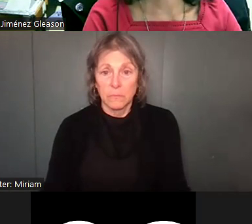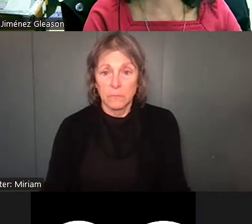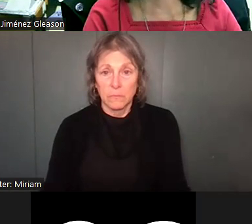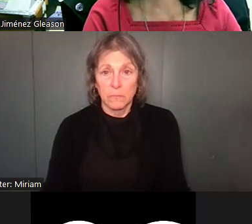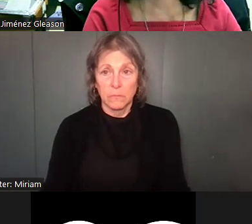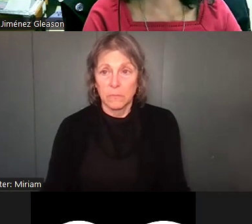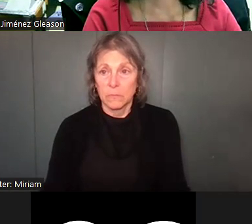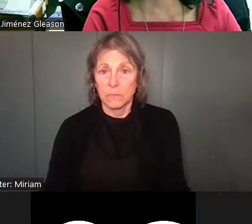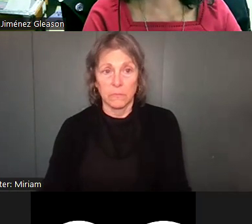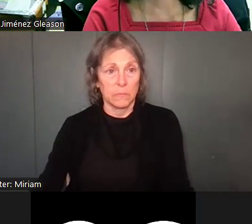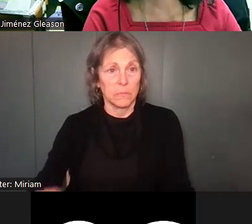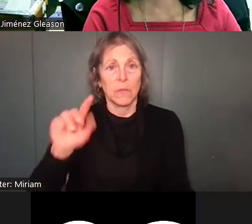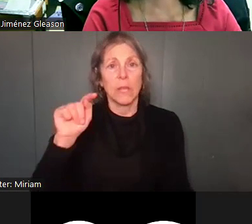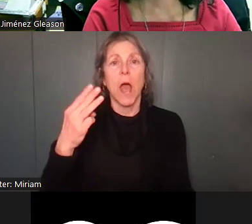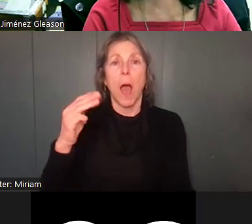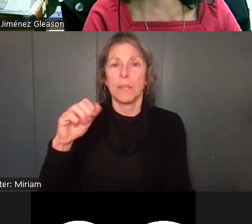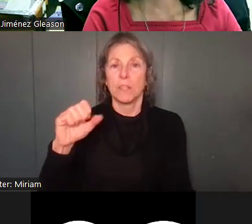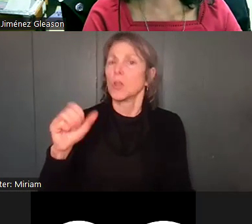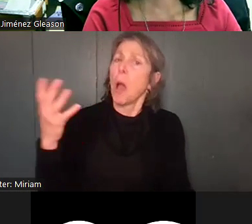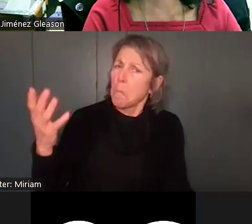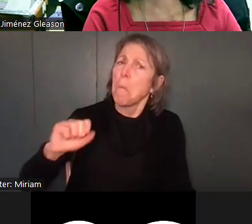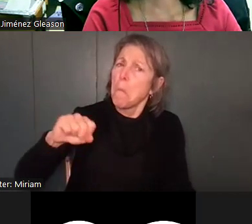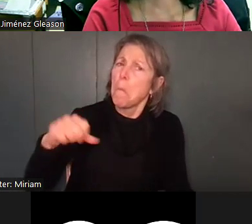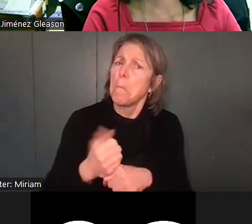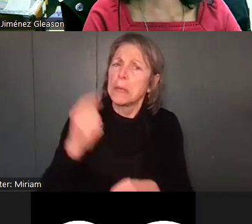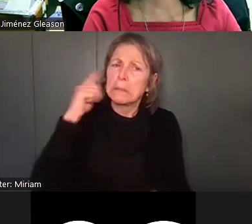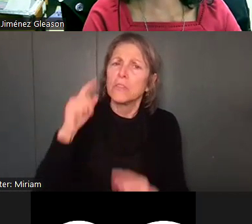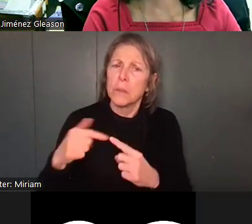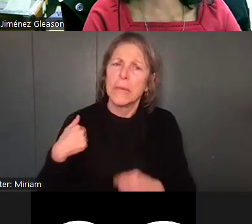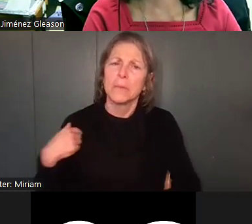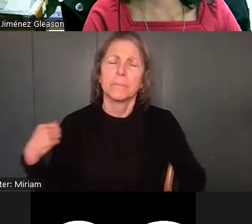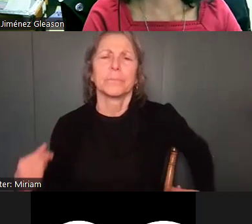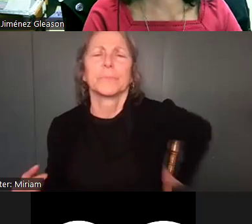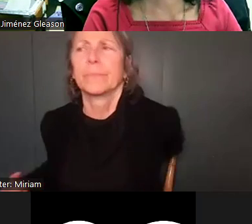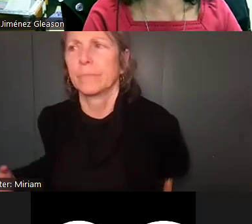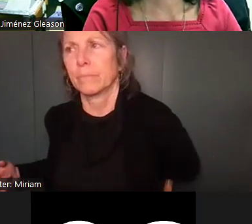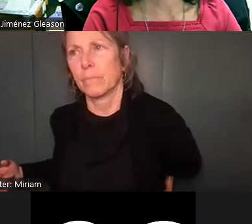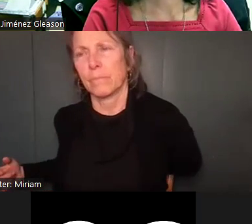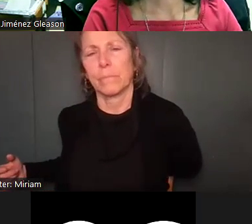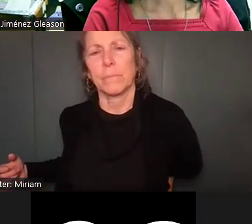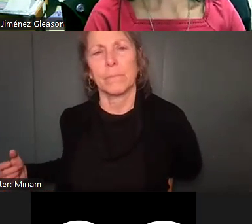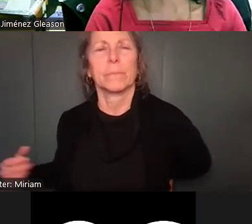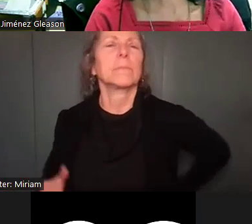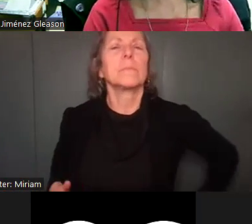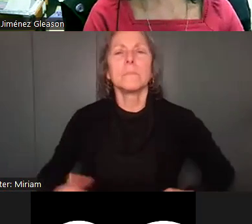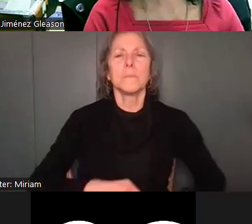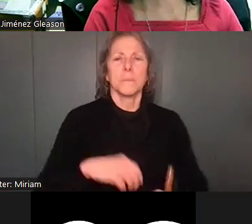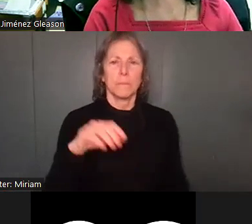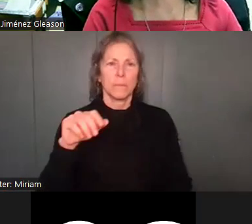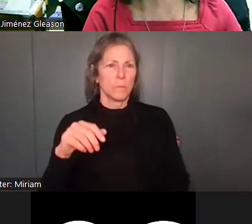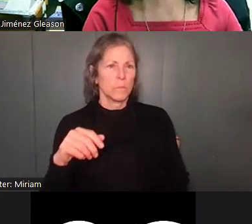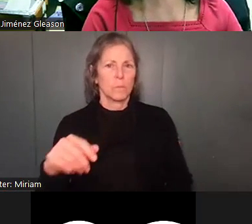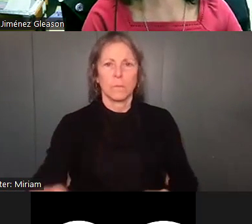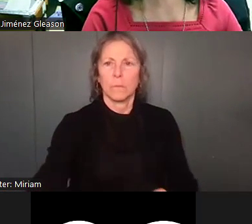Okay. Yeah, that makes sense to me. Yeah, that makes sense to me. Yeah. Okay. I was just gonna say that